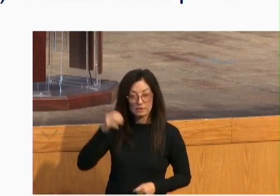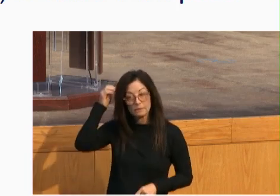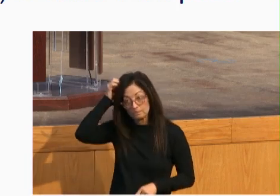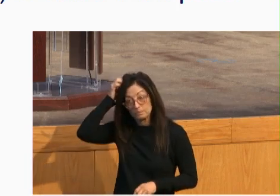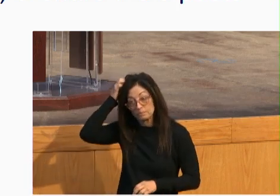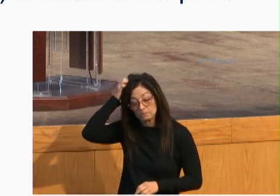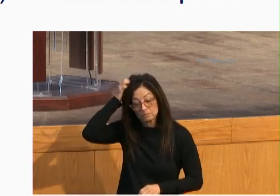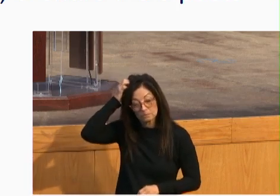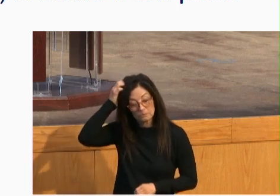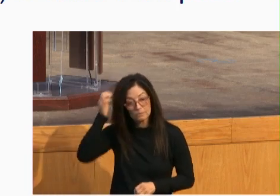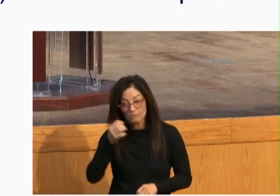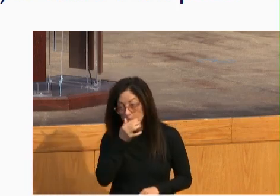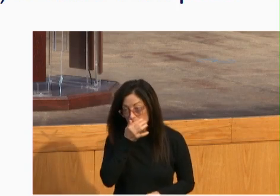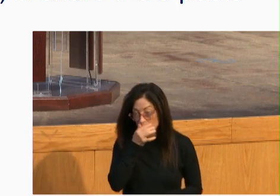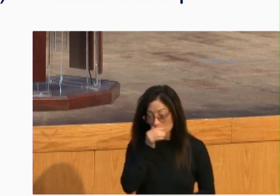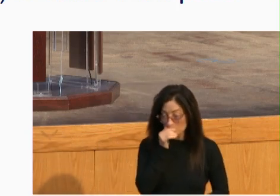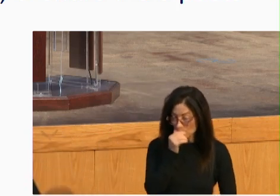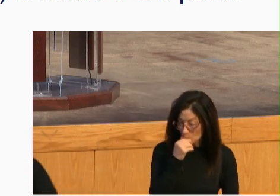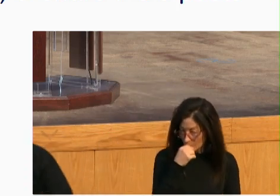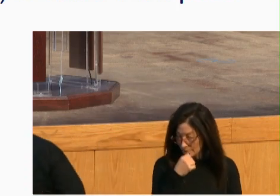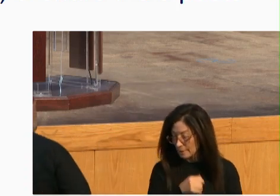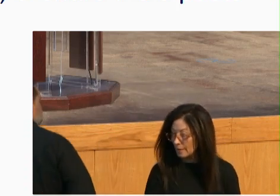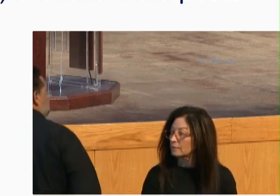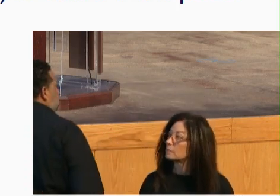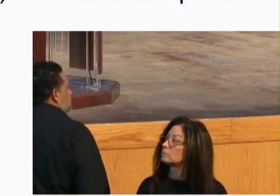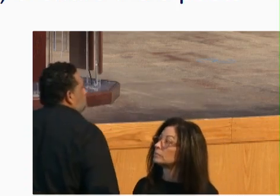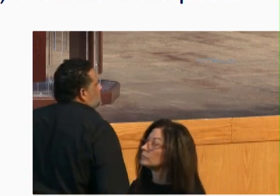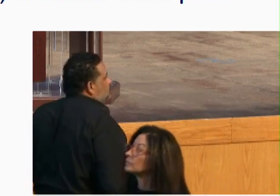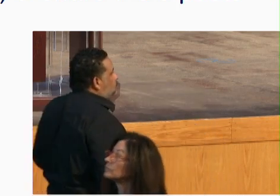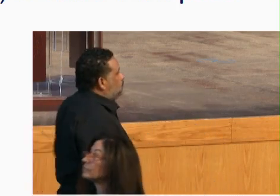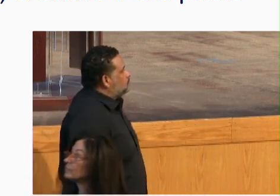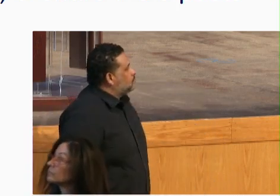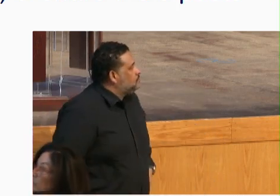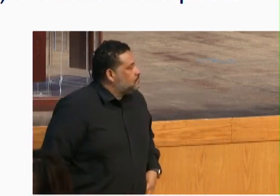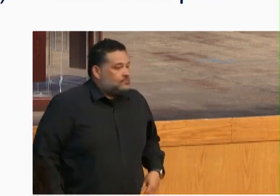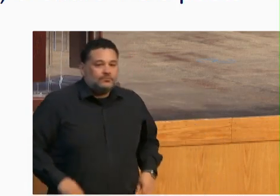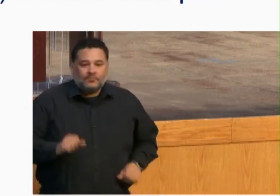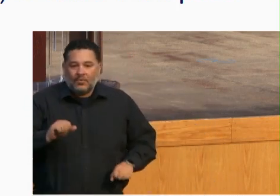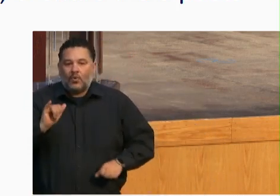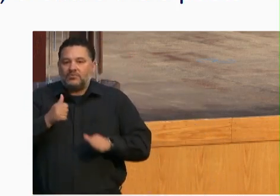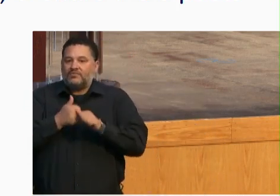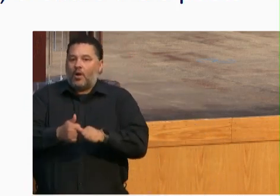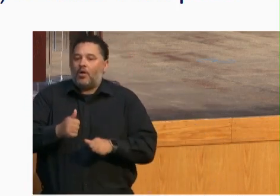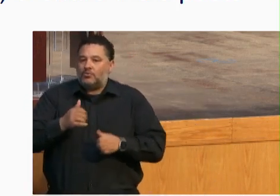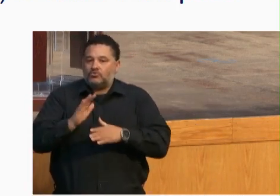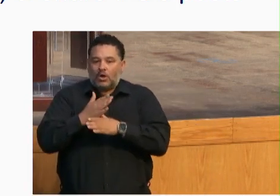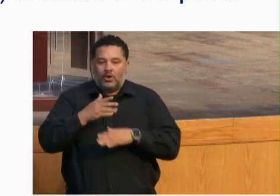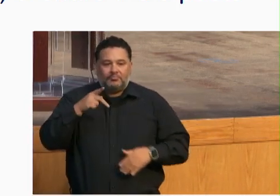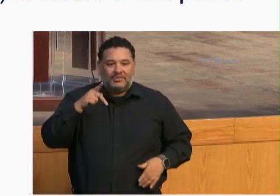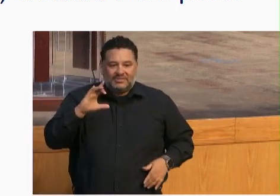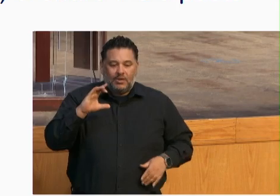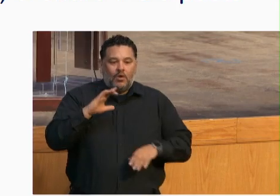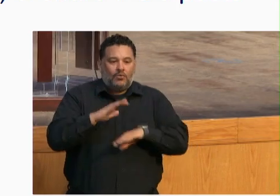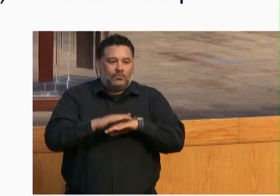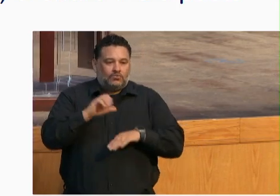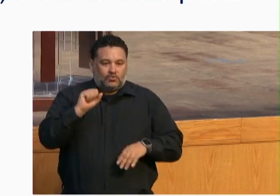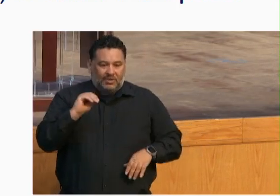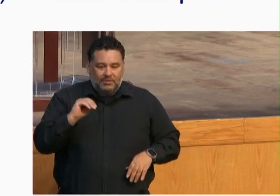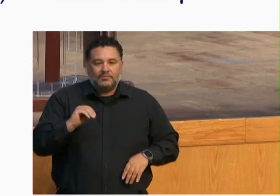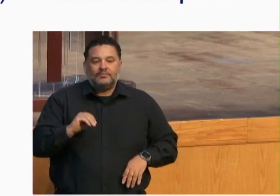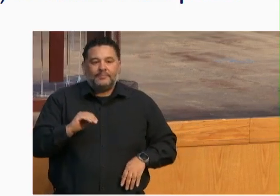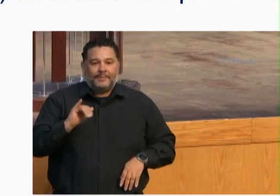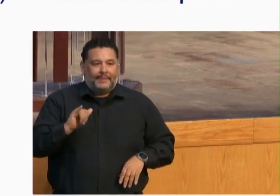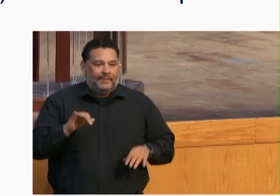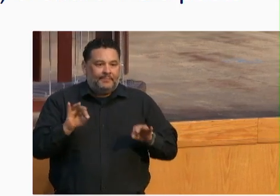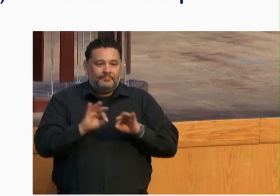also follow and share PC on social media, because when you do that, it amplifies our stories. So please do that. If you don't know what